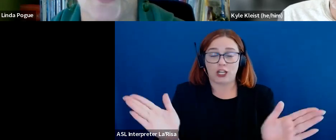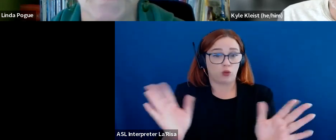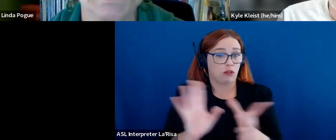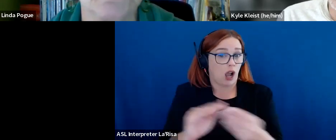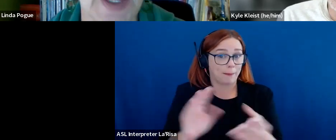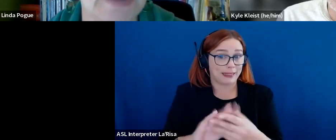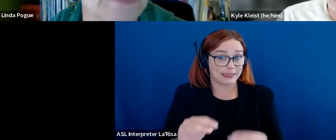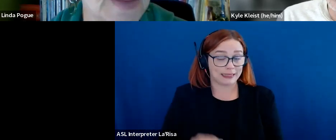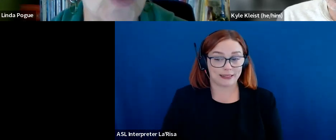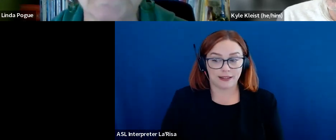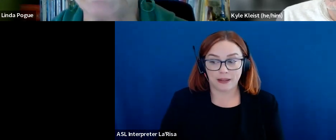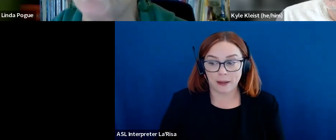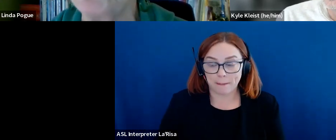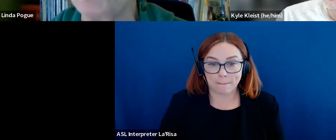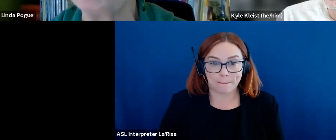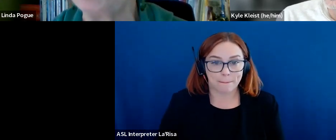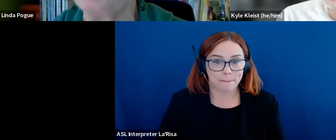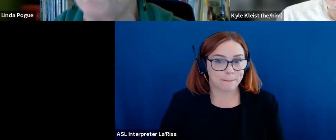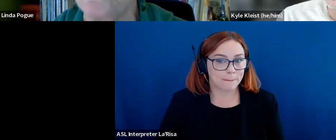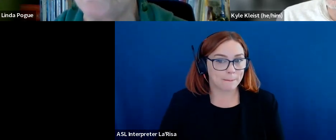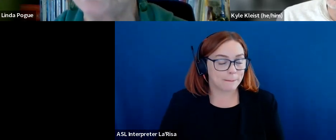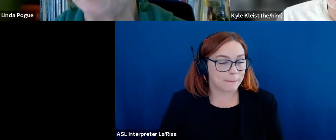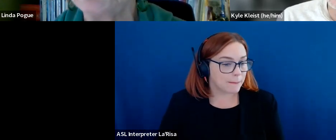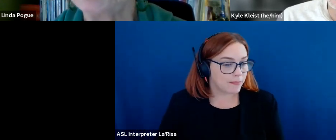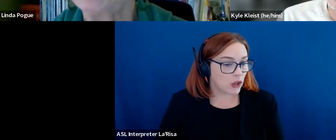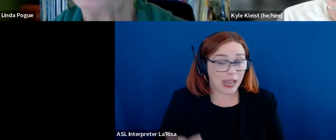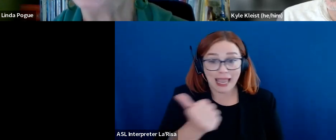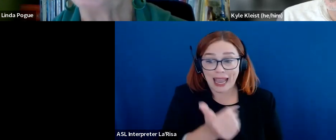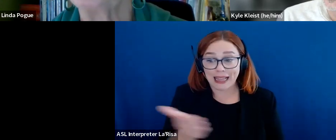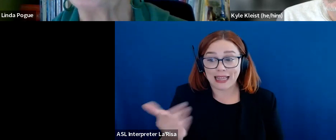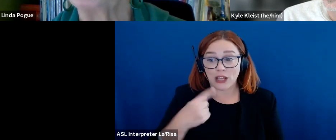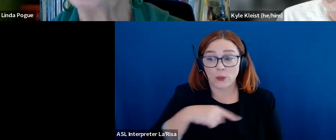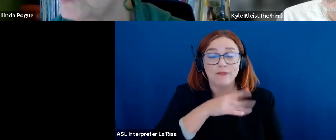Any comments on anything that we've spoken about so far?